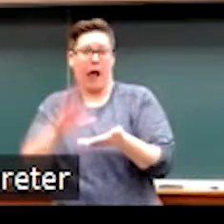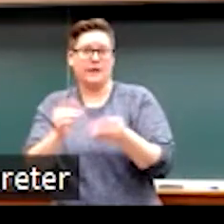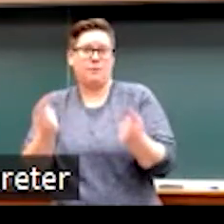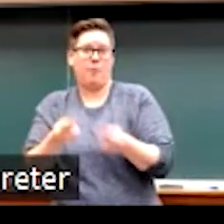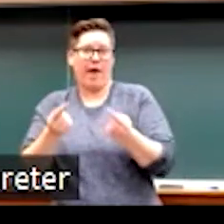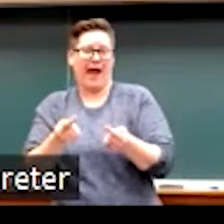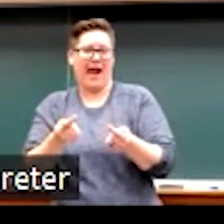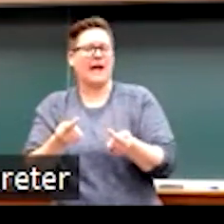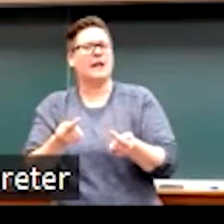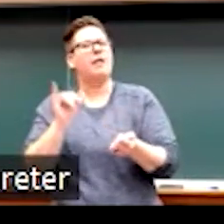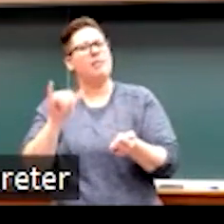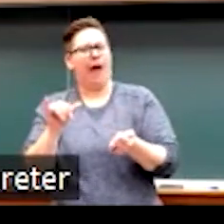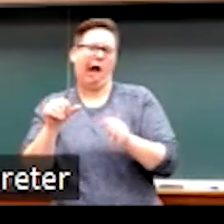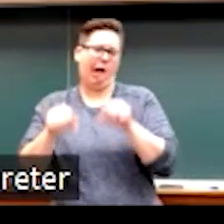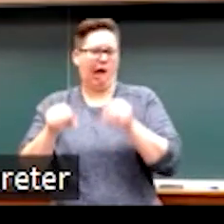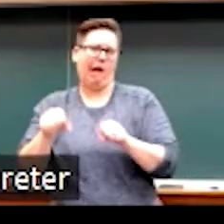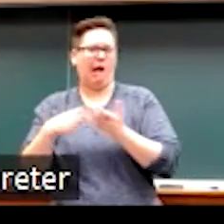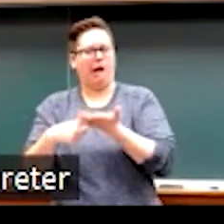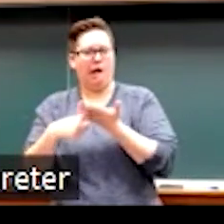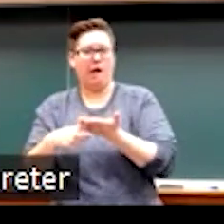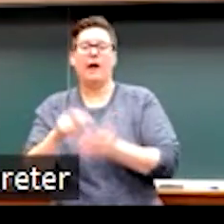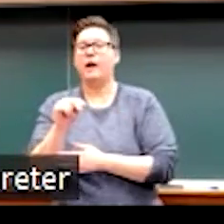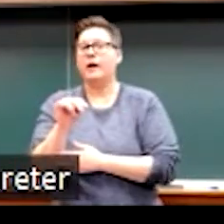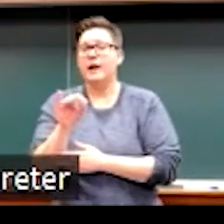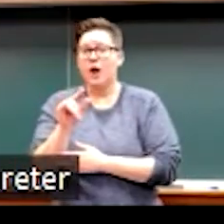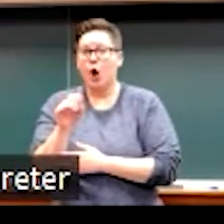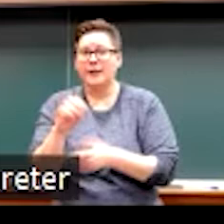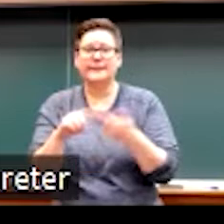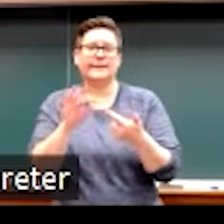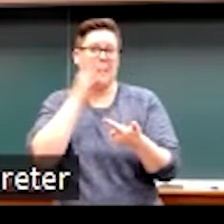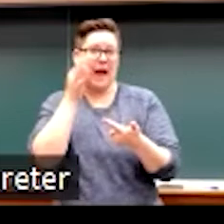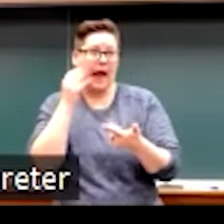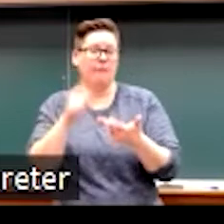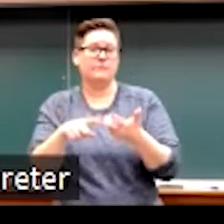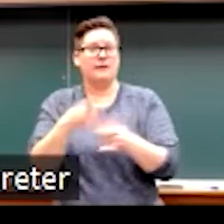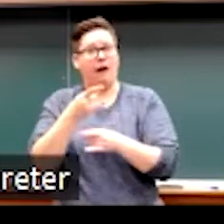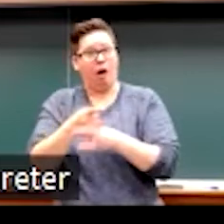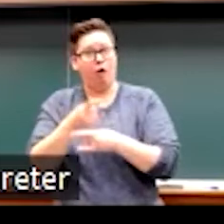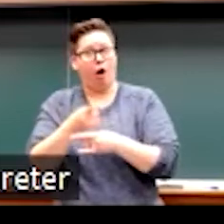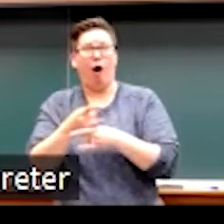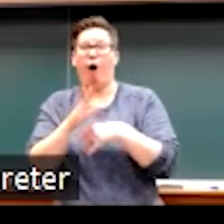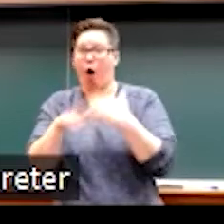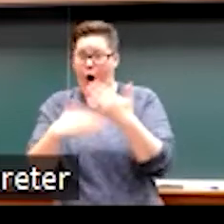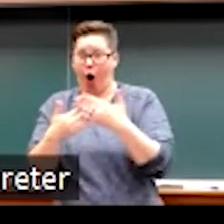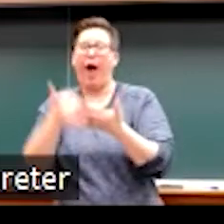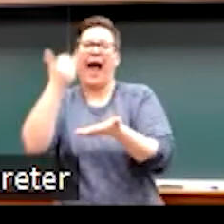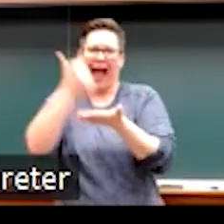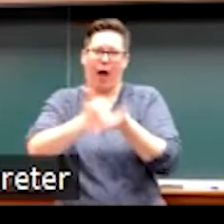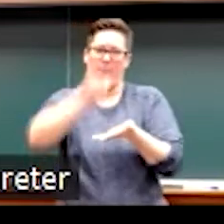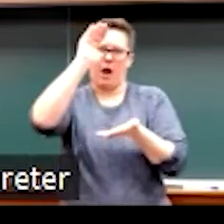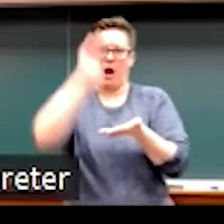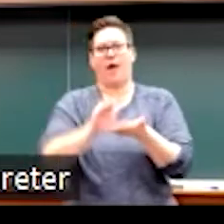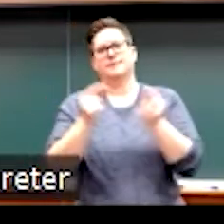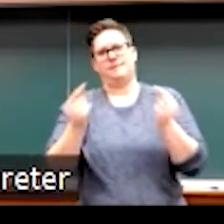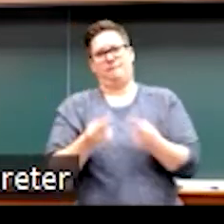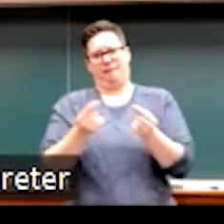inhibition, that is an area for debate. But nicotine, cannabis, alcohol, all of these are associated with